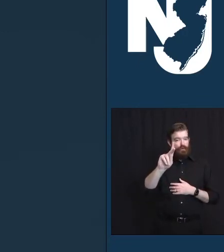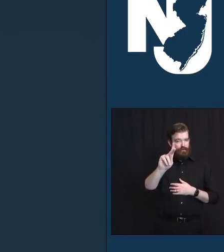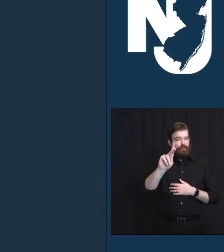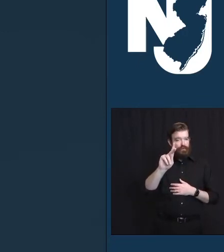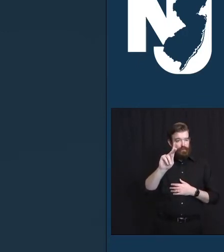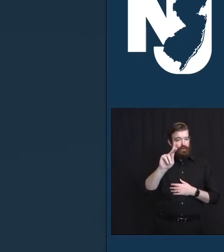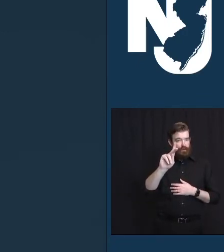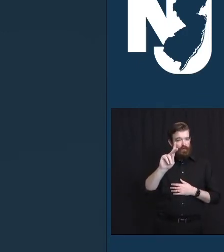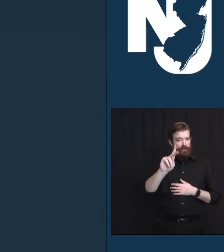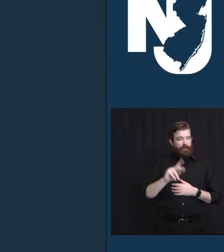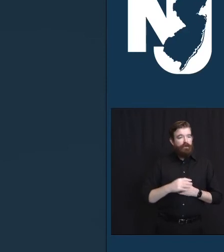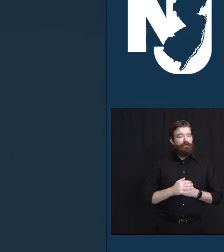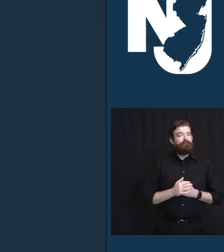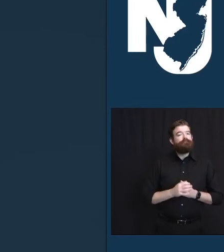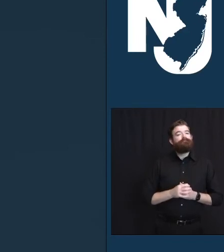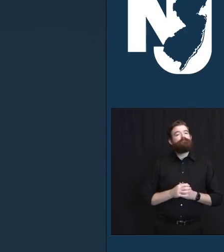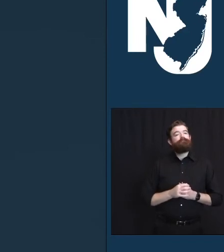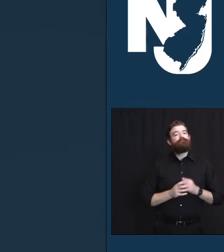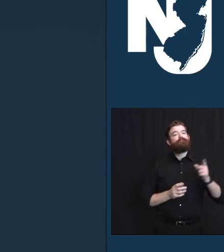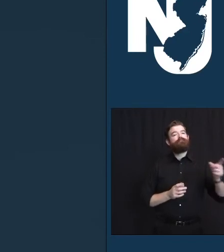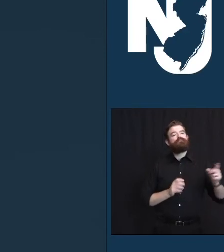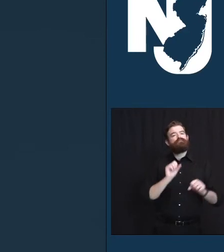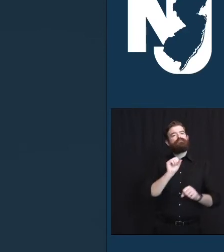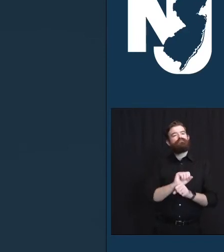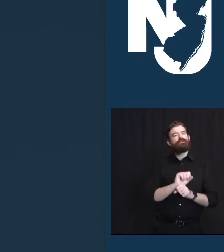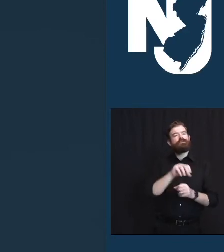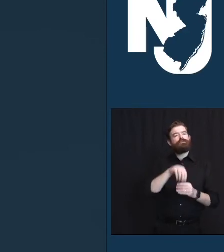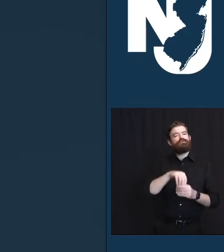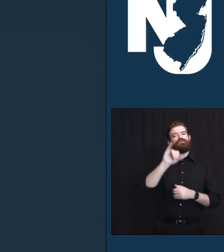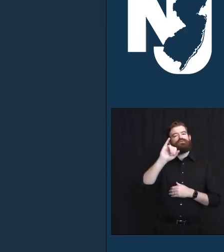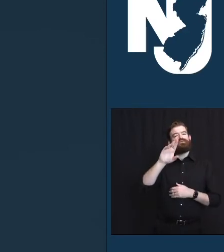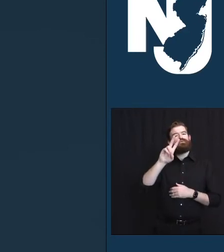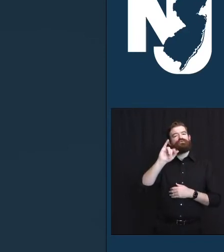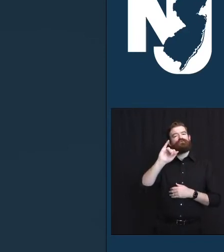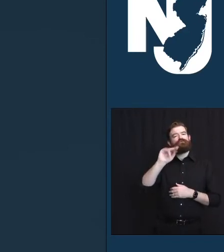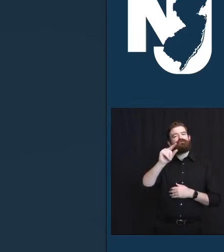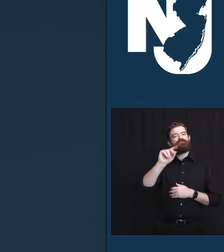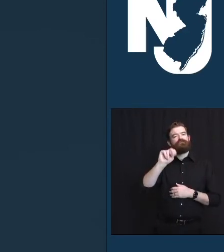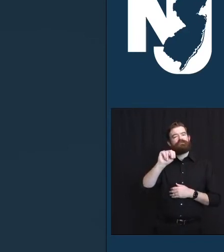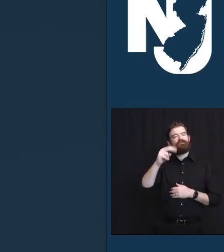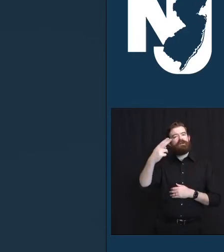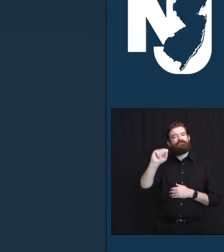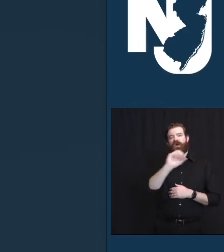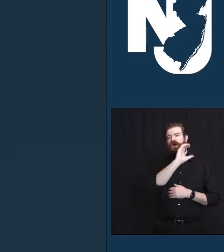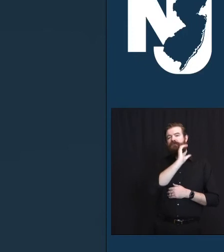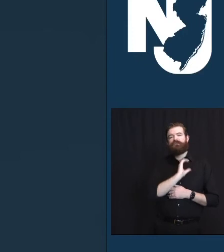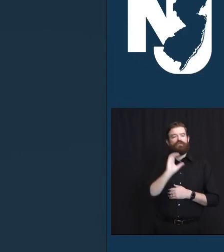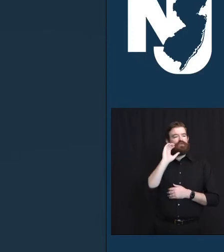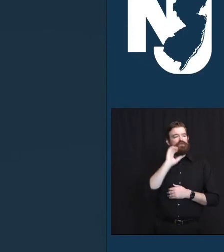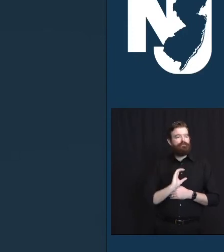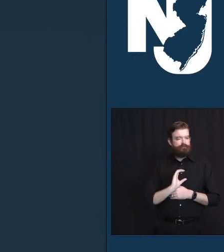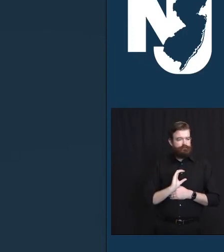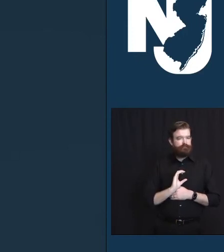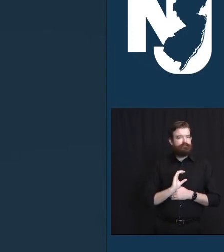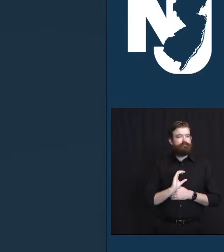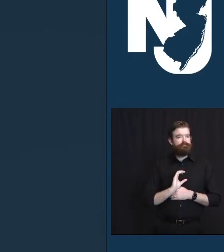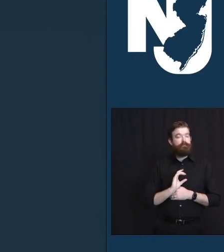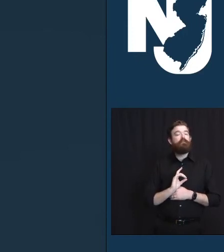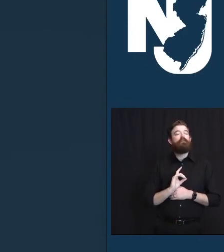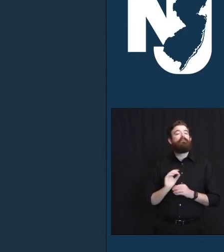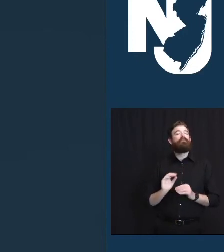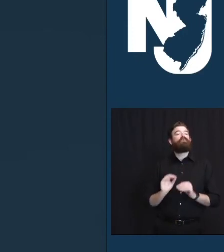School cafeteria worker for 20 of those years before she moved to East Hanover in 1993.